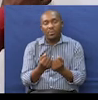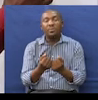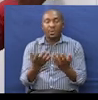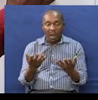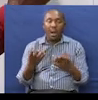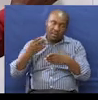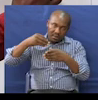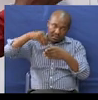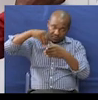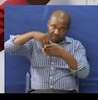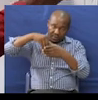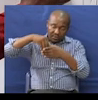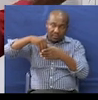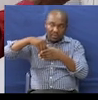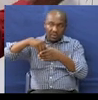included